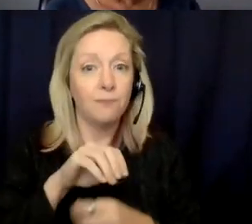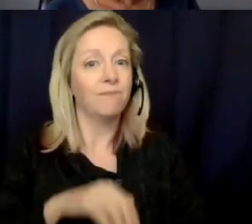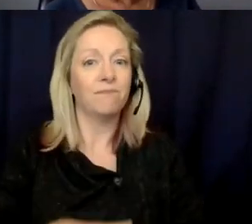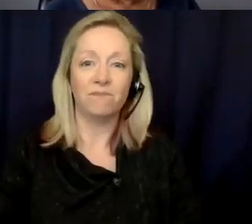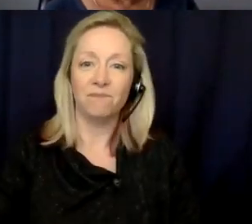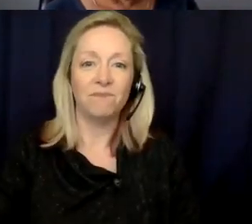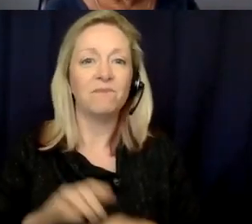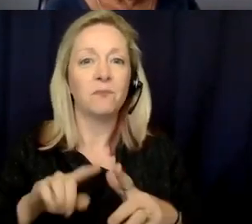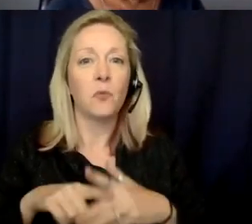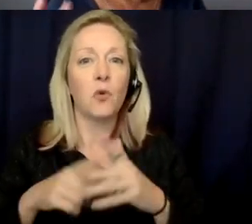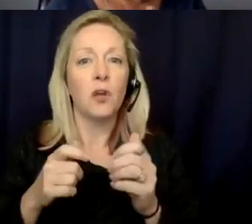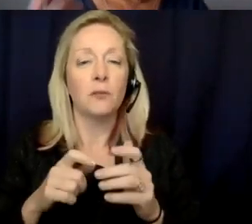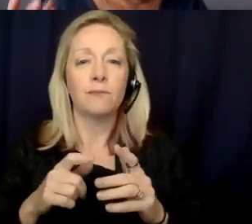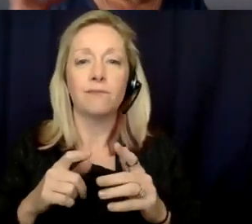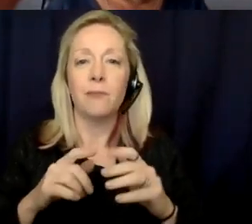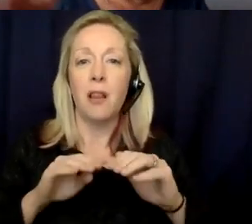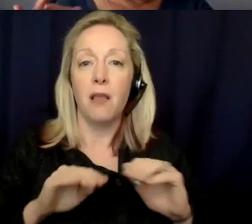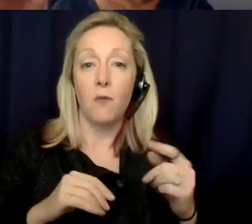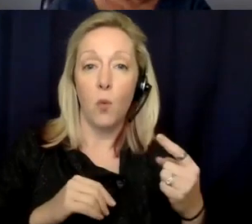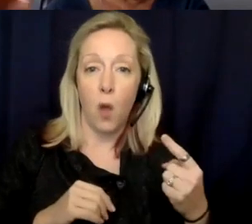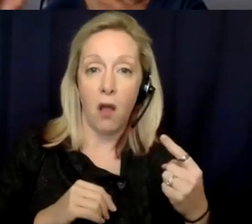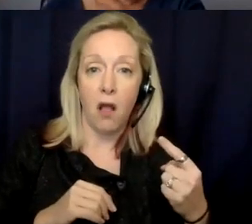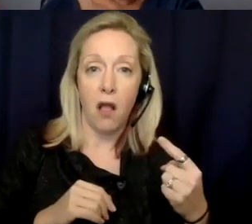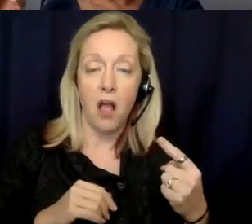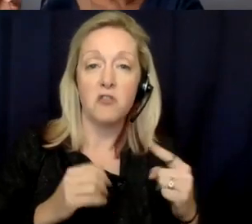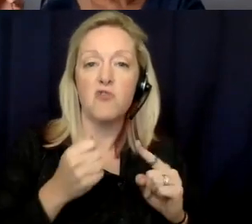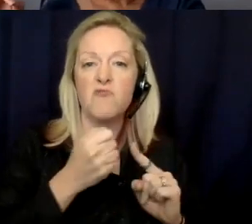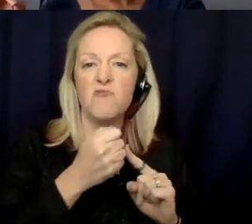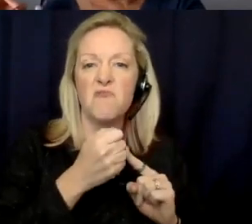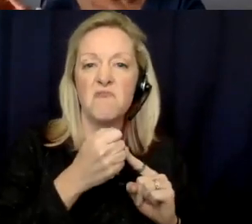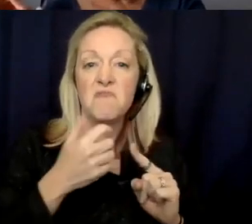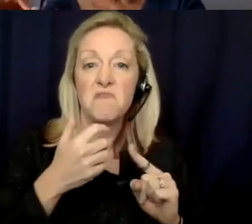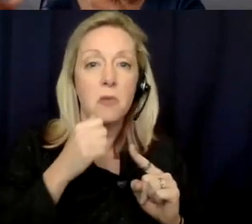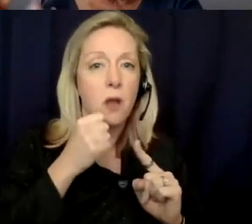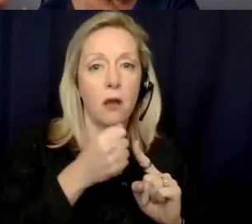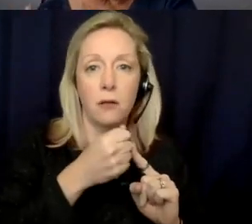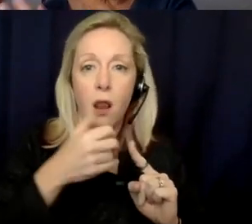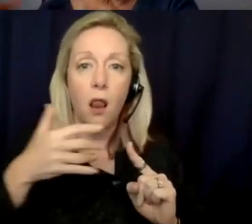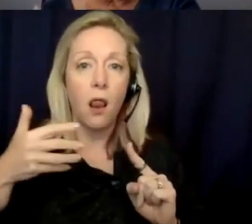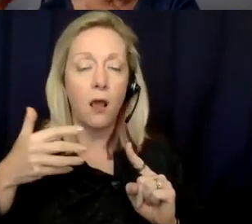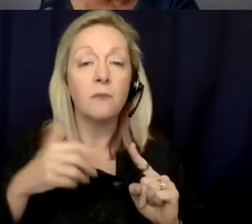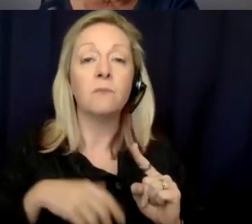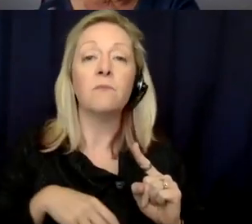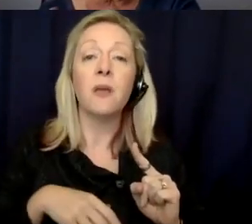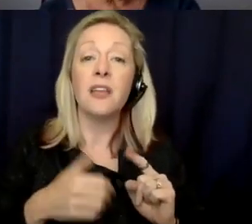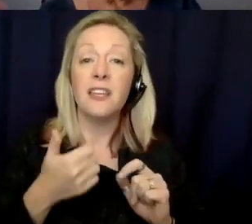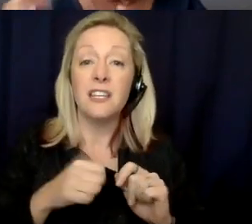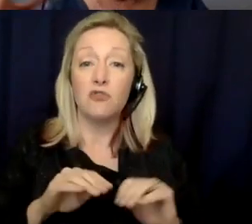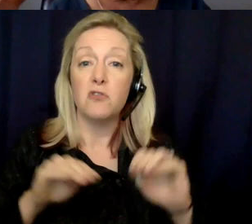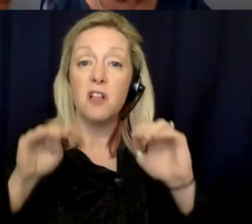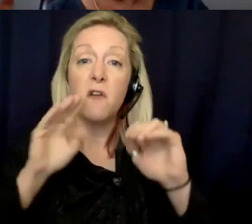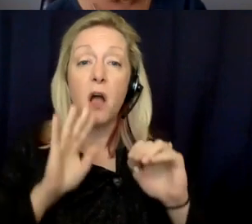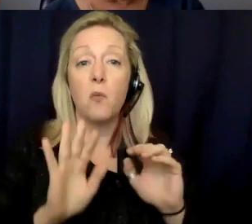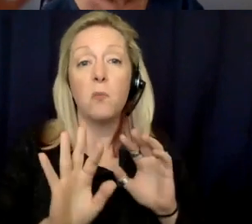start with like level 1 and then take a few different strategies from each level,